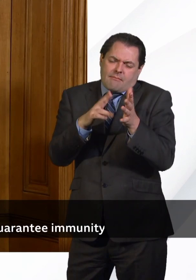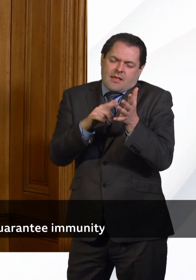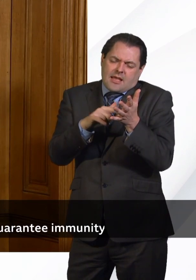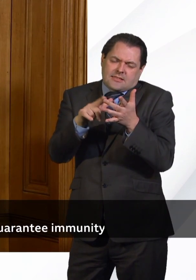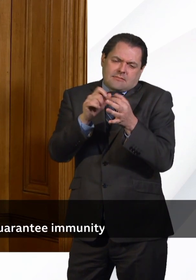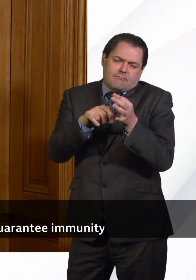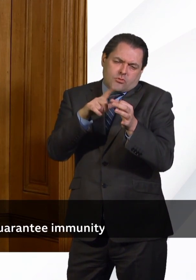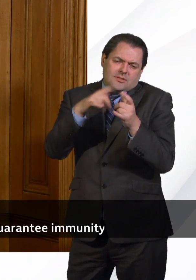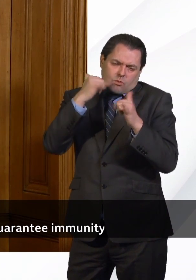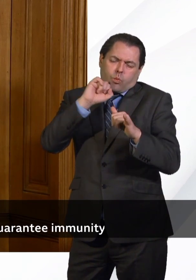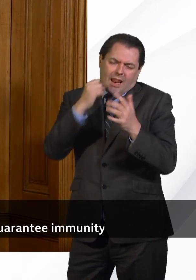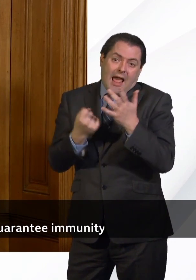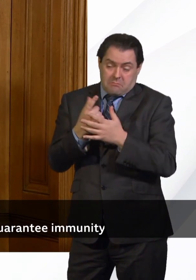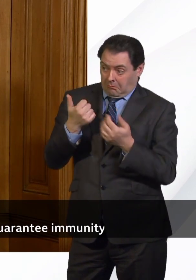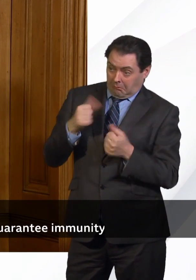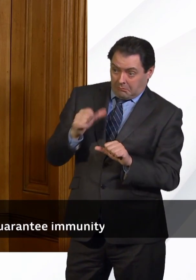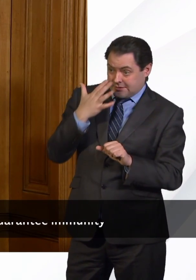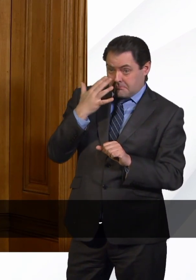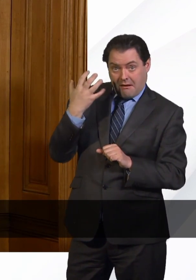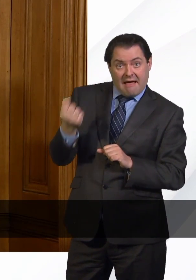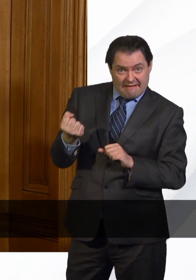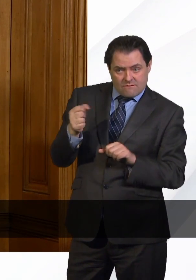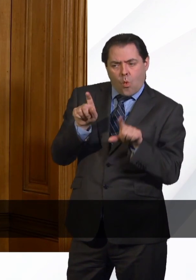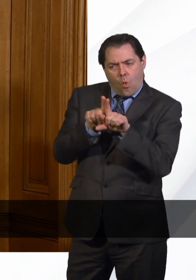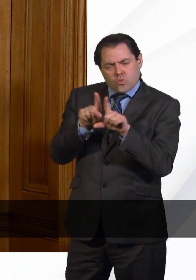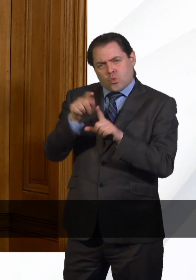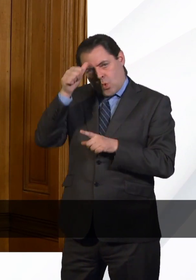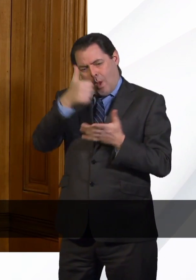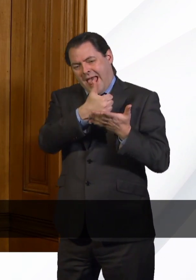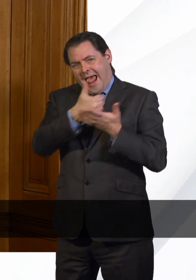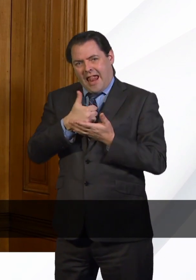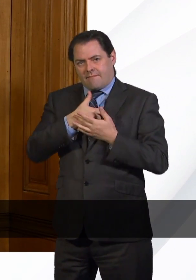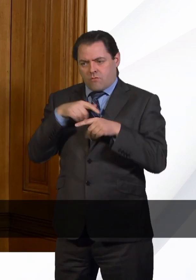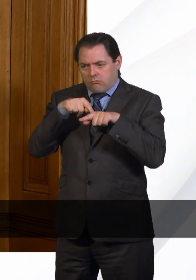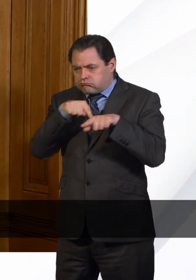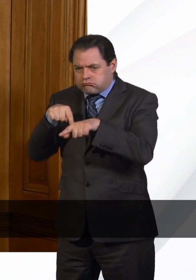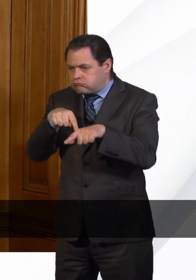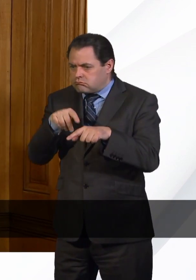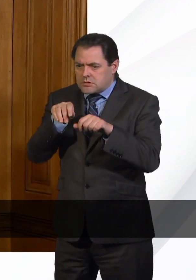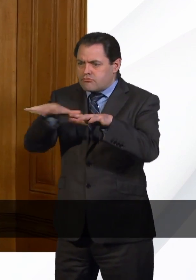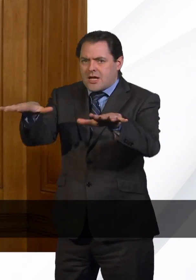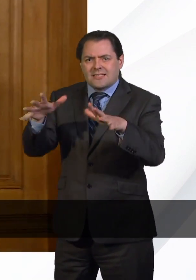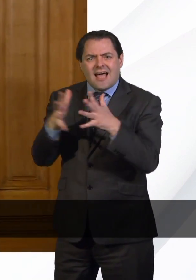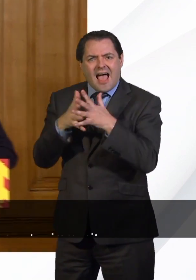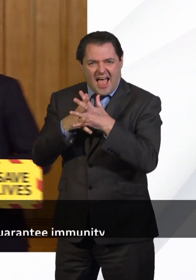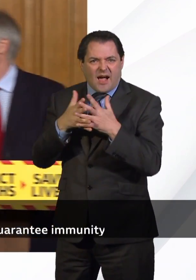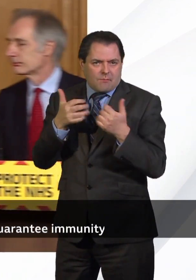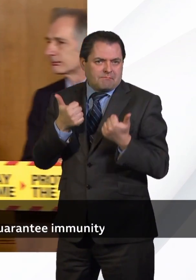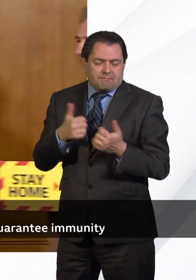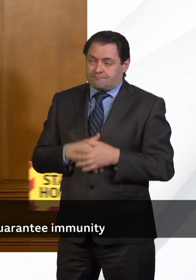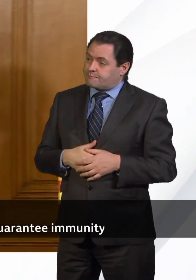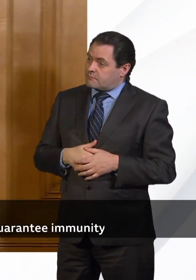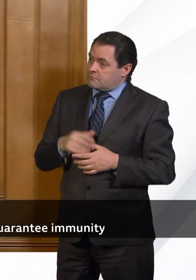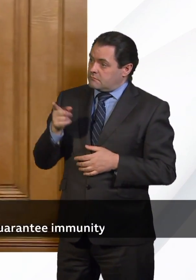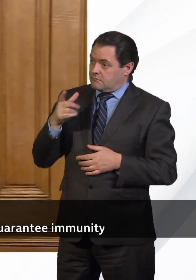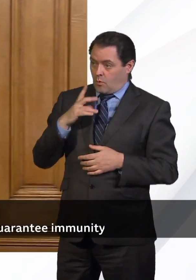they will support also our contact tracing programme and strategy later on. Fantastic. A follow-up.